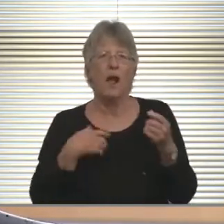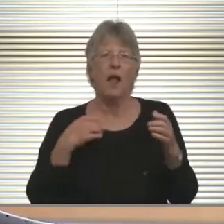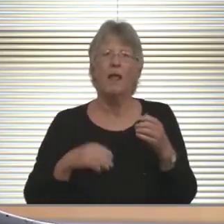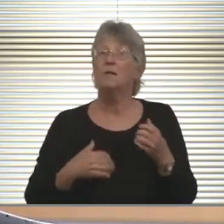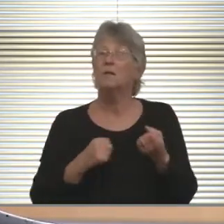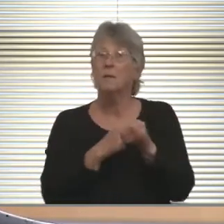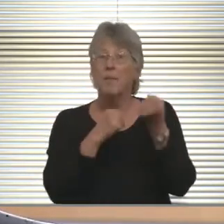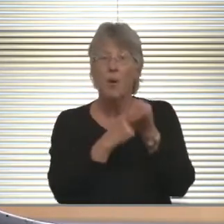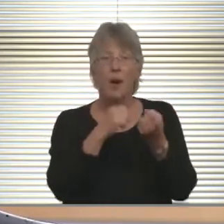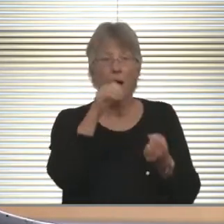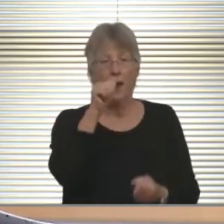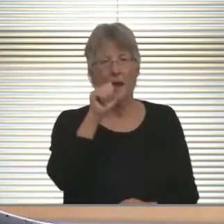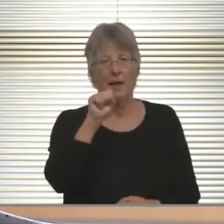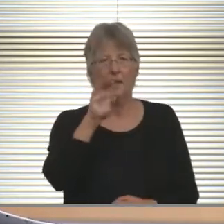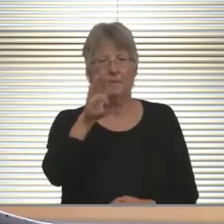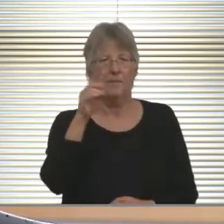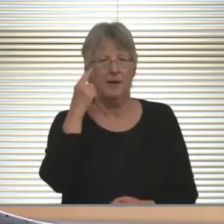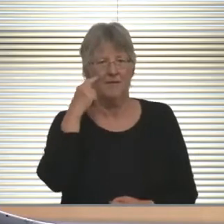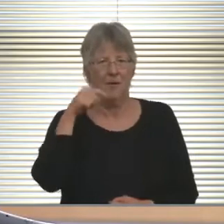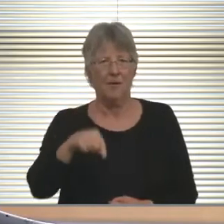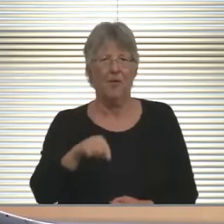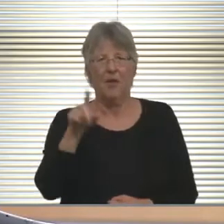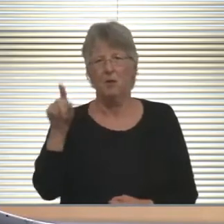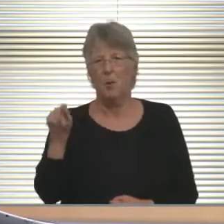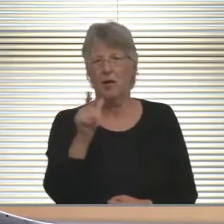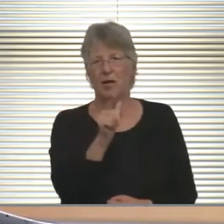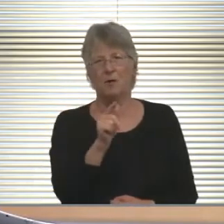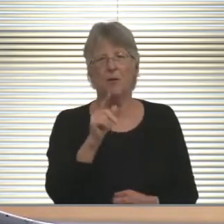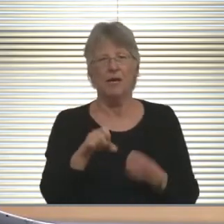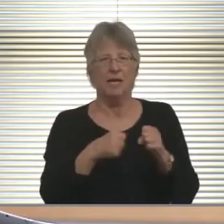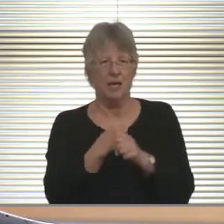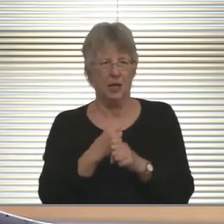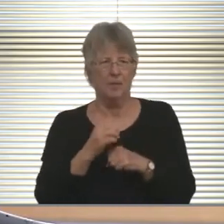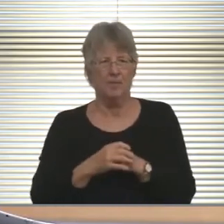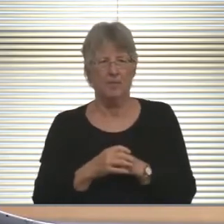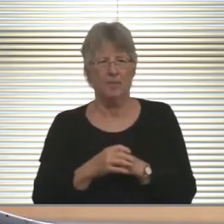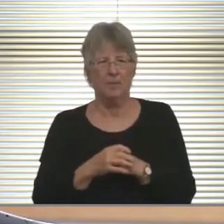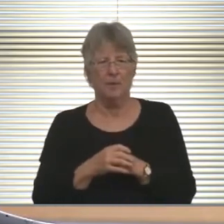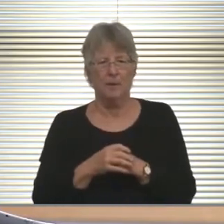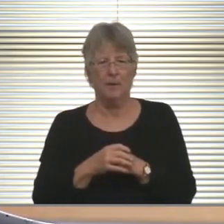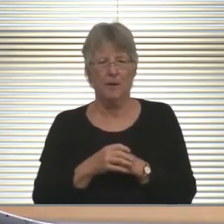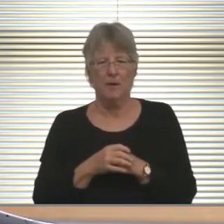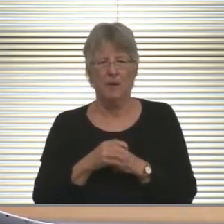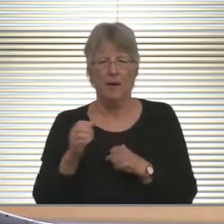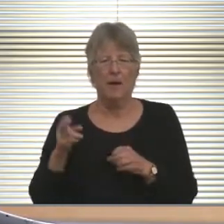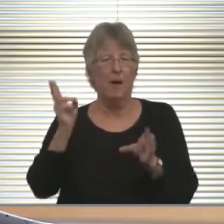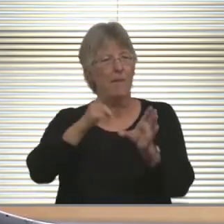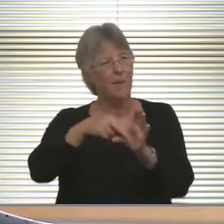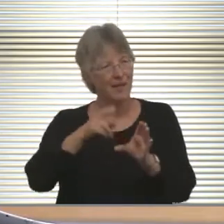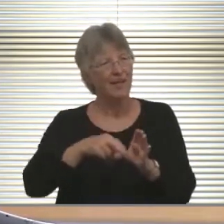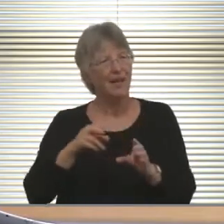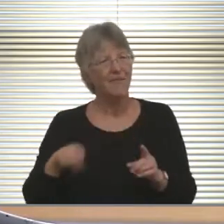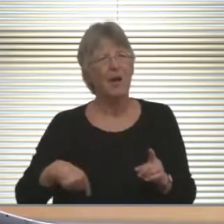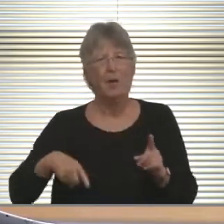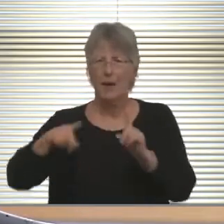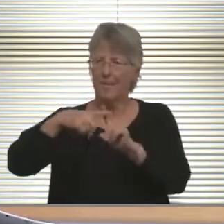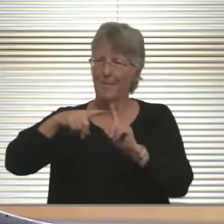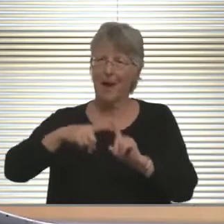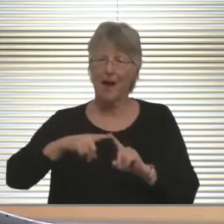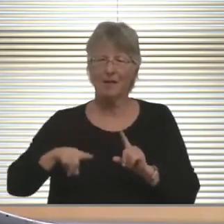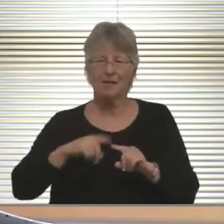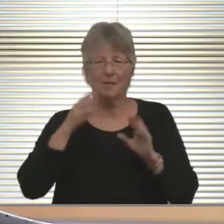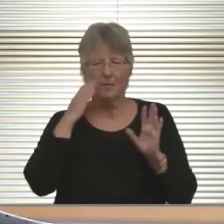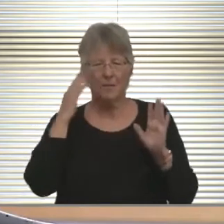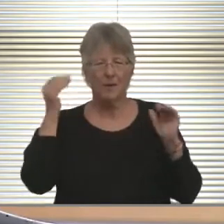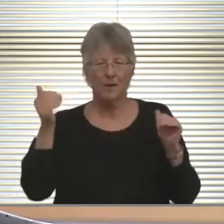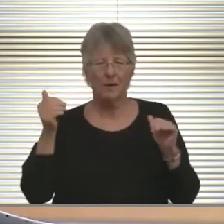ASB coming up for the 2020 year. The participation has been very promising. However, it is expected to increase as the